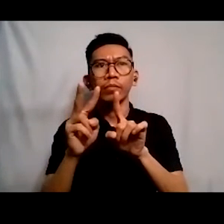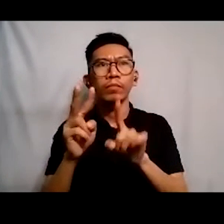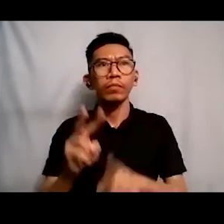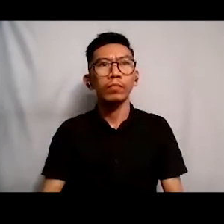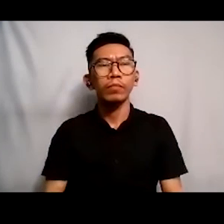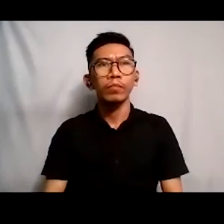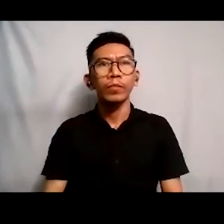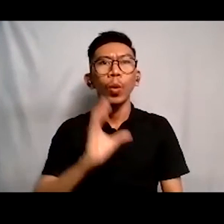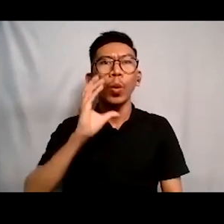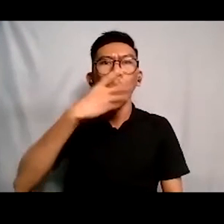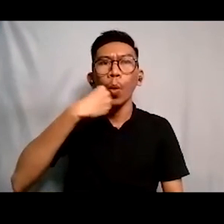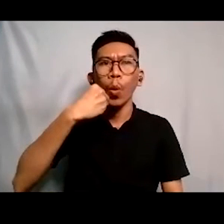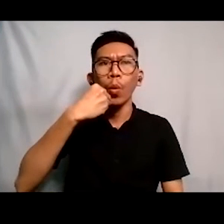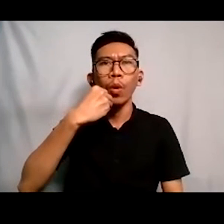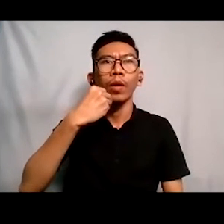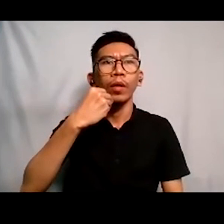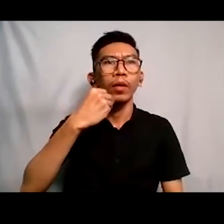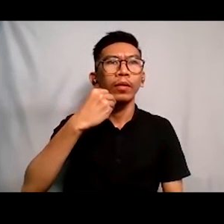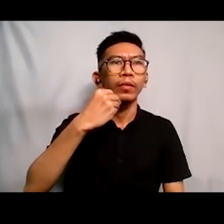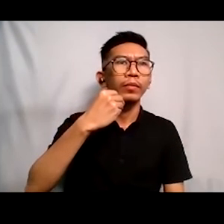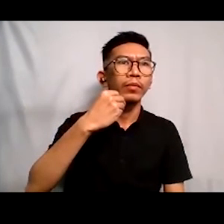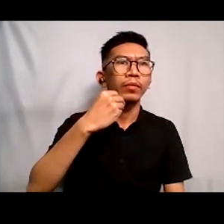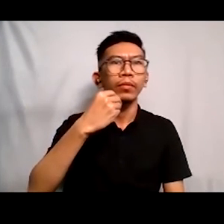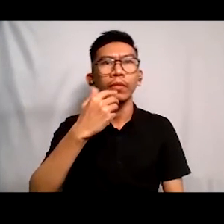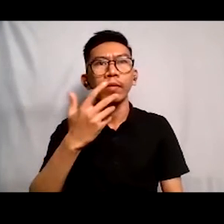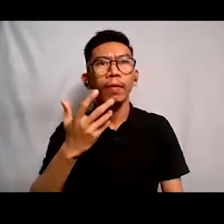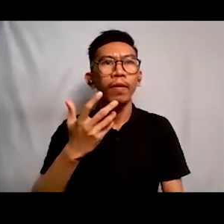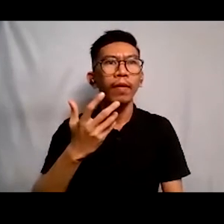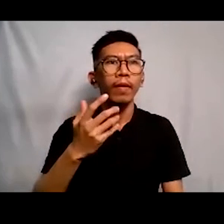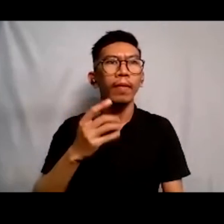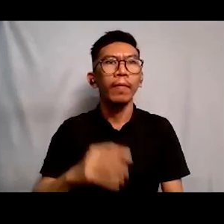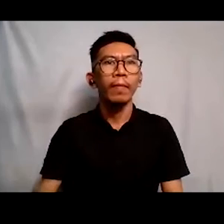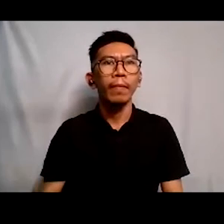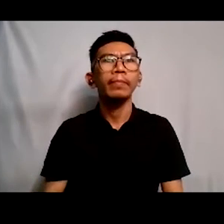Who in the vocabulary? Okay. For, yeah.